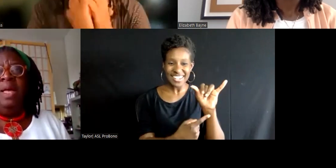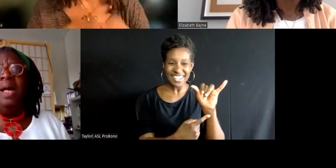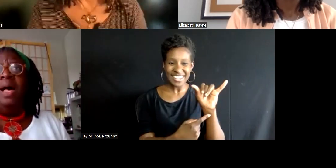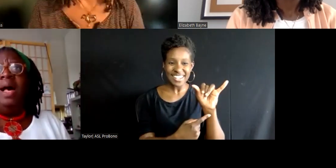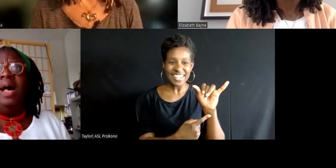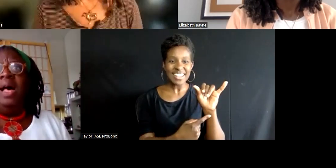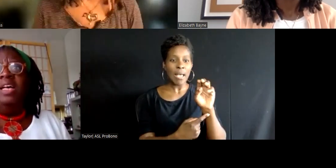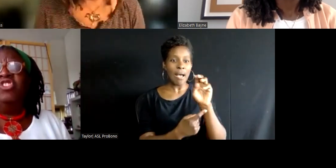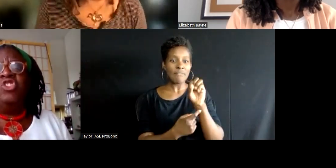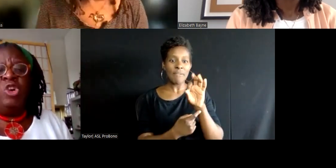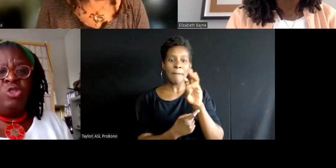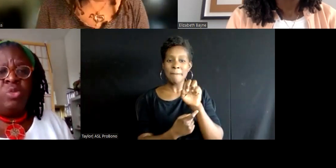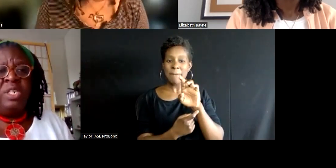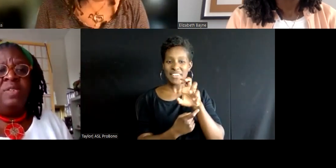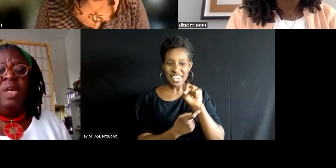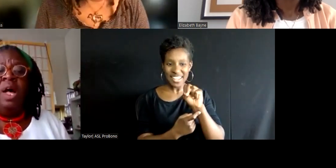60